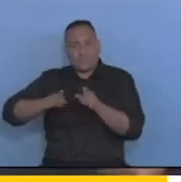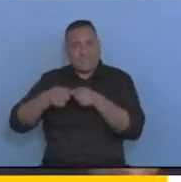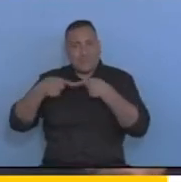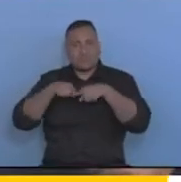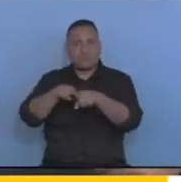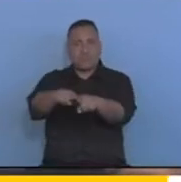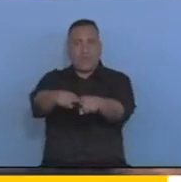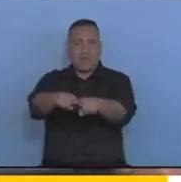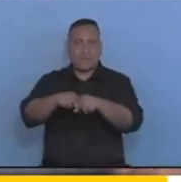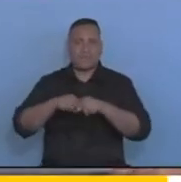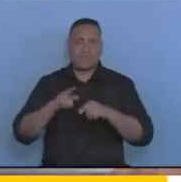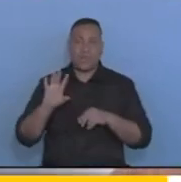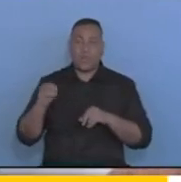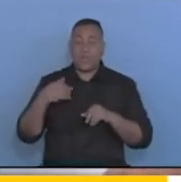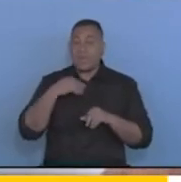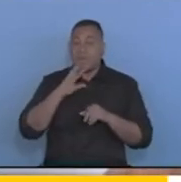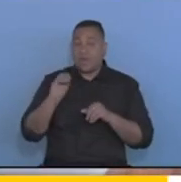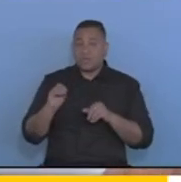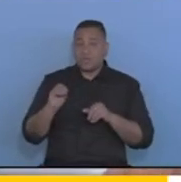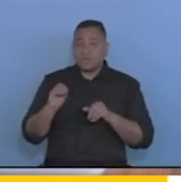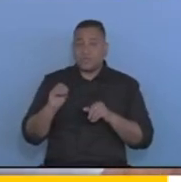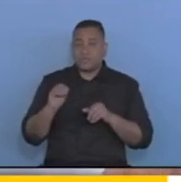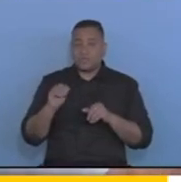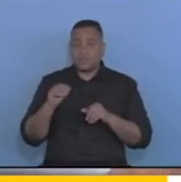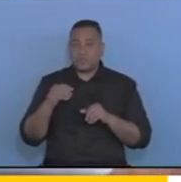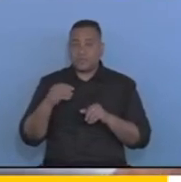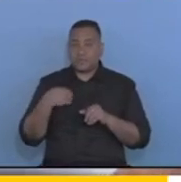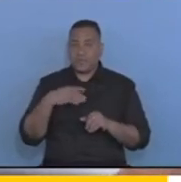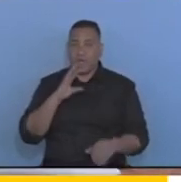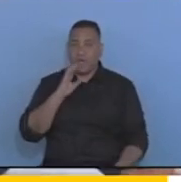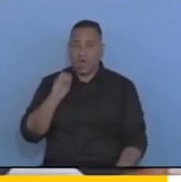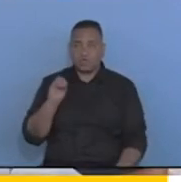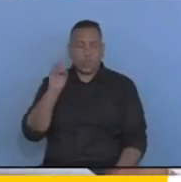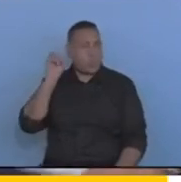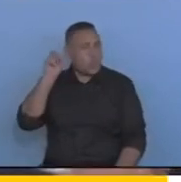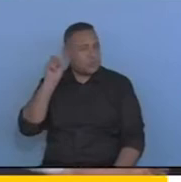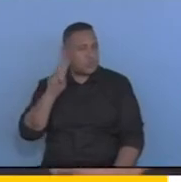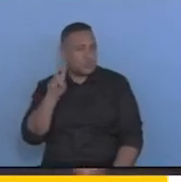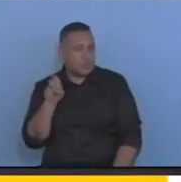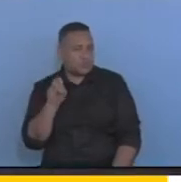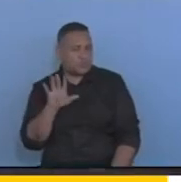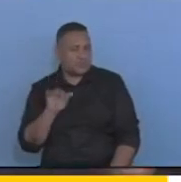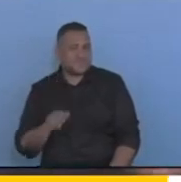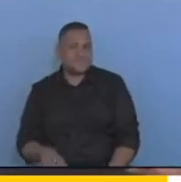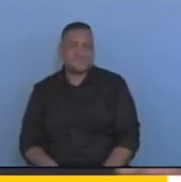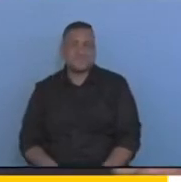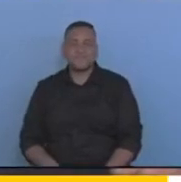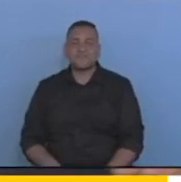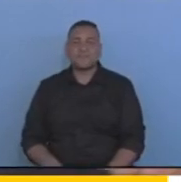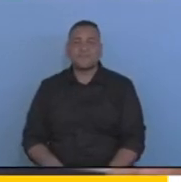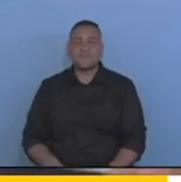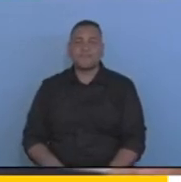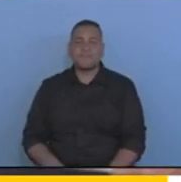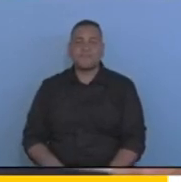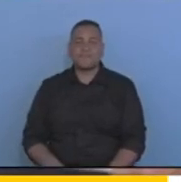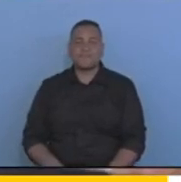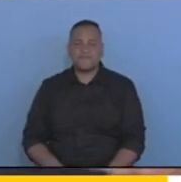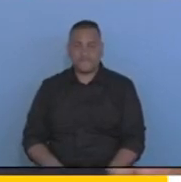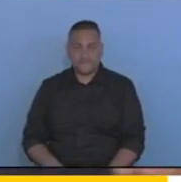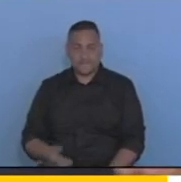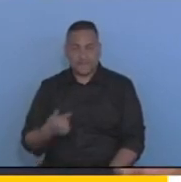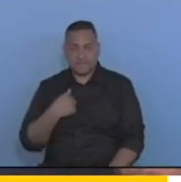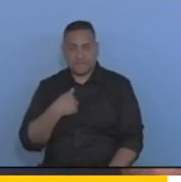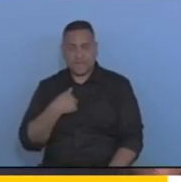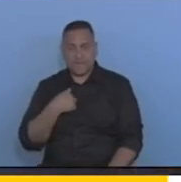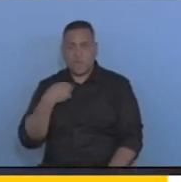ask you this, because it's a bit of a naughty question, and it is a bit of a left field question. Where would I find employment?